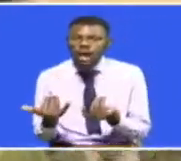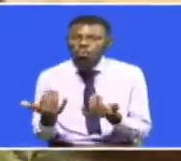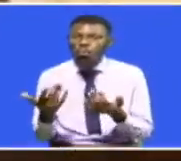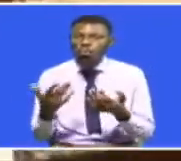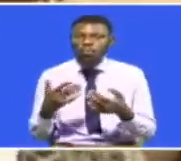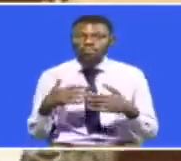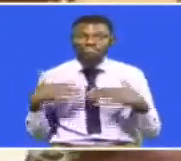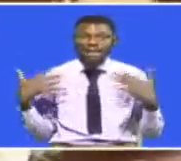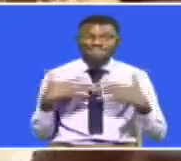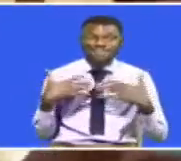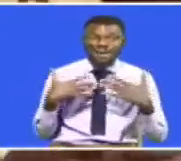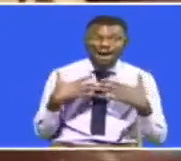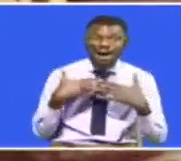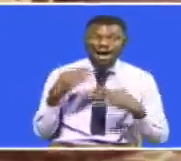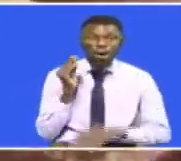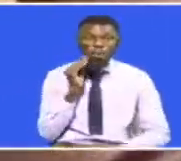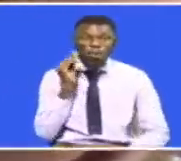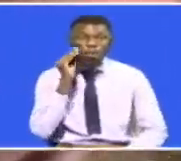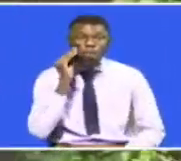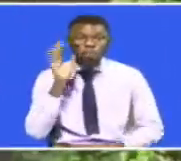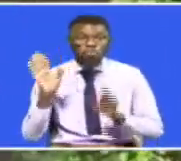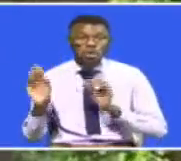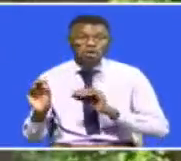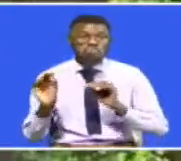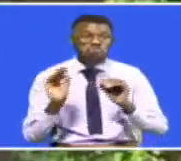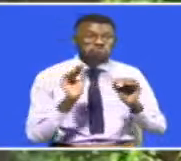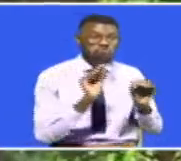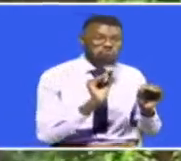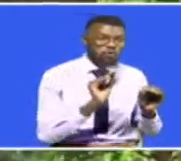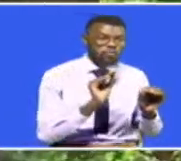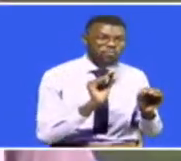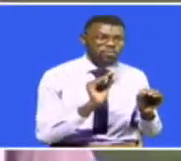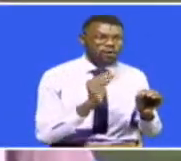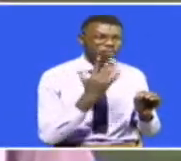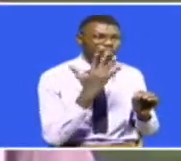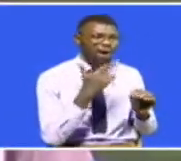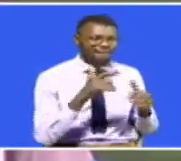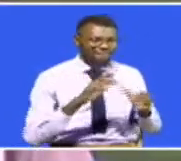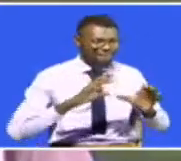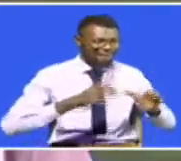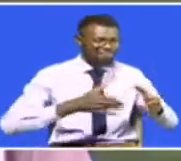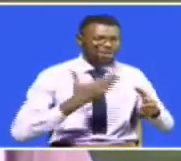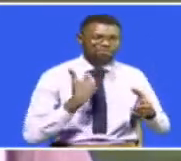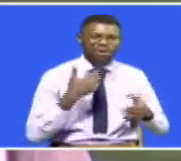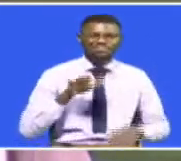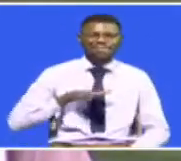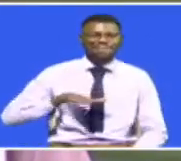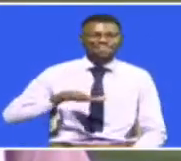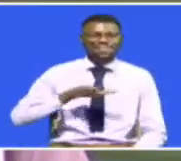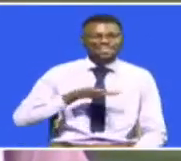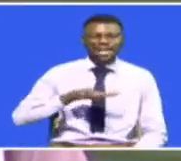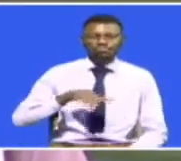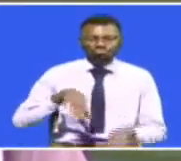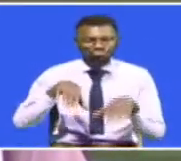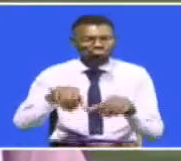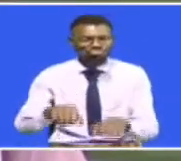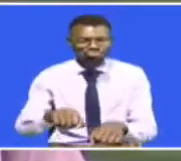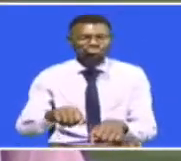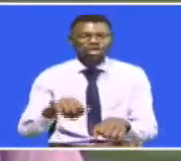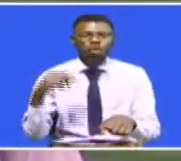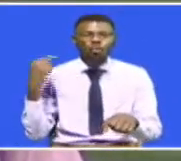deposits. They will be required to move for the treasure to be mined. Kutoka hapa uhame ni